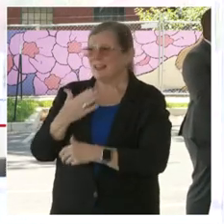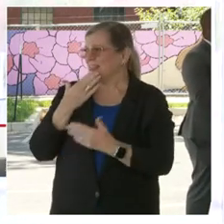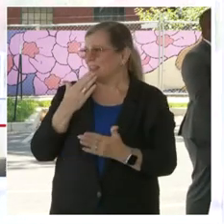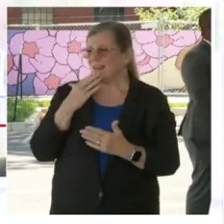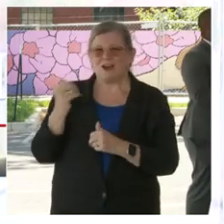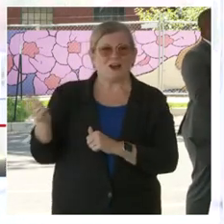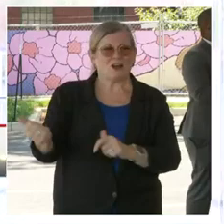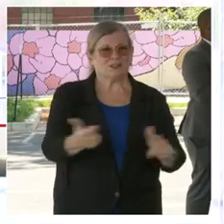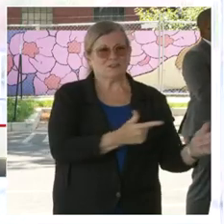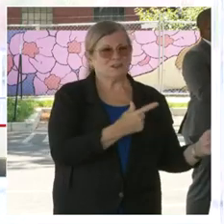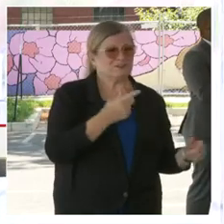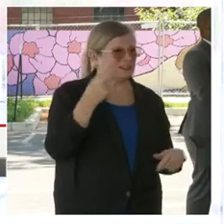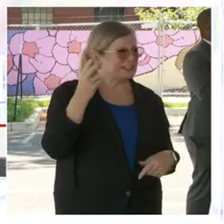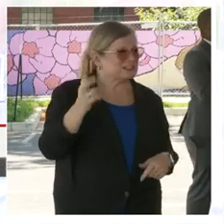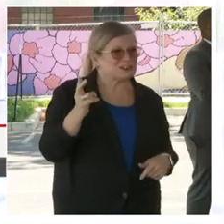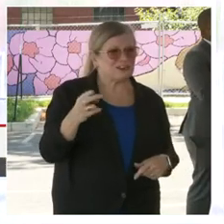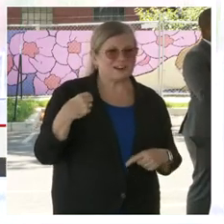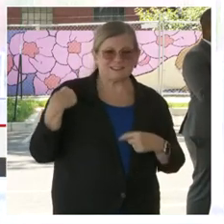a historic event.